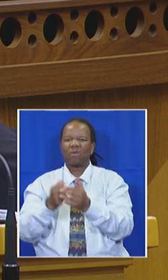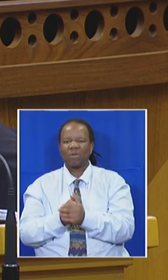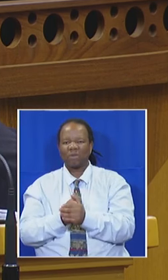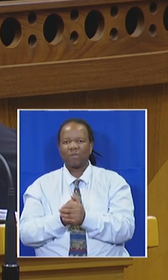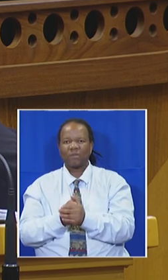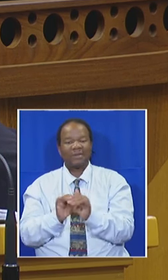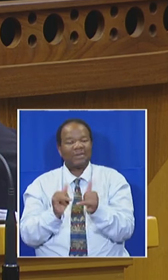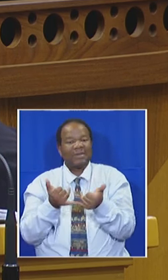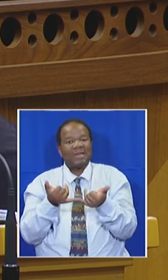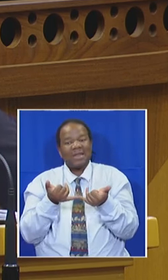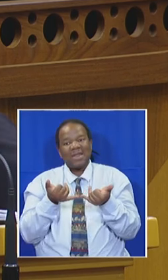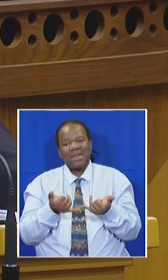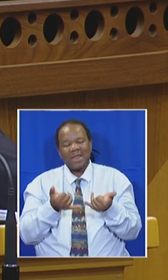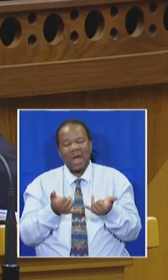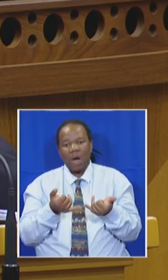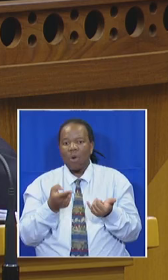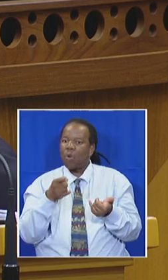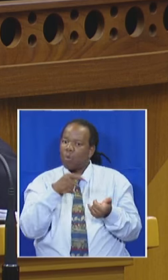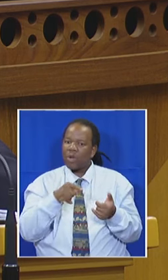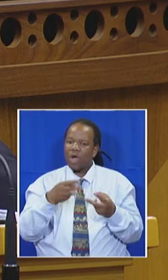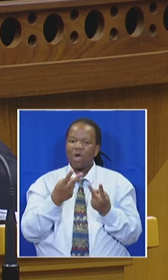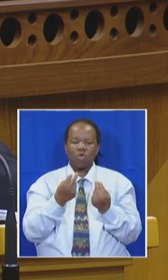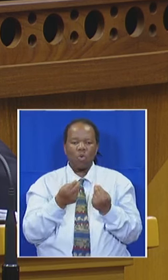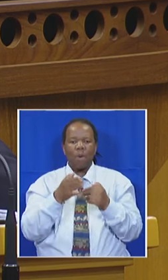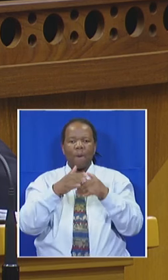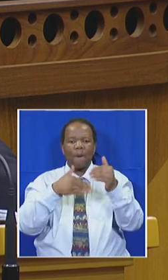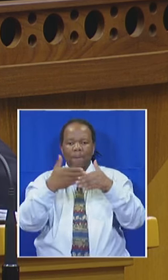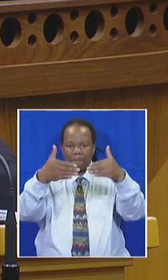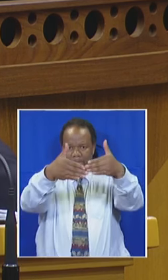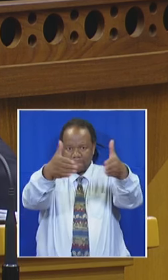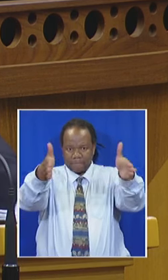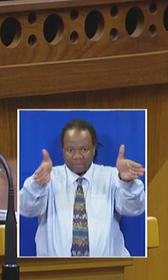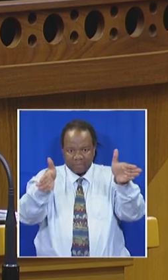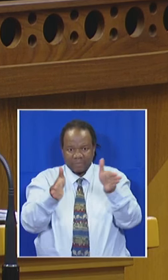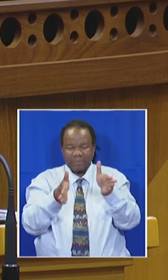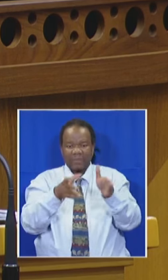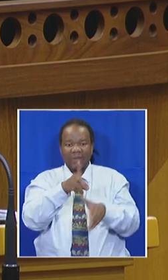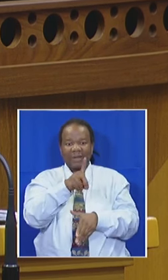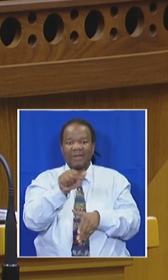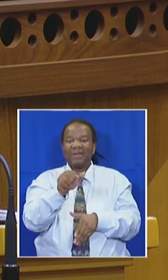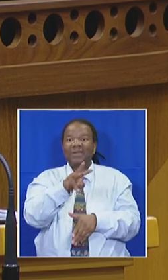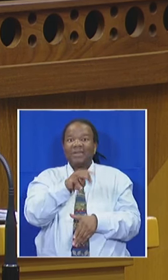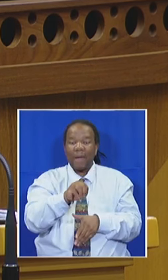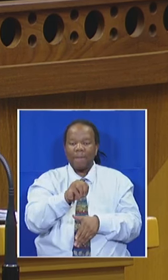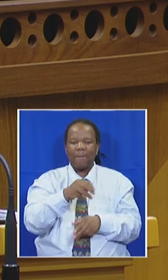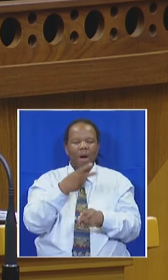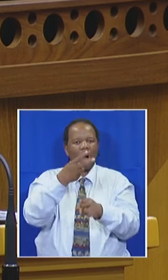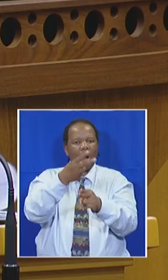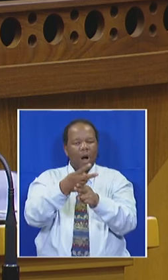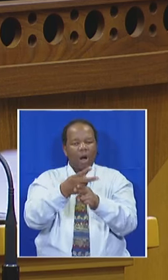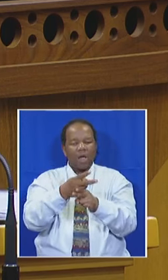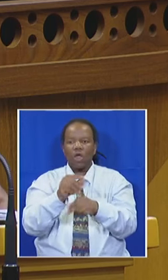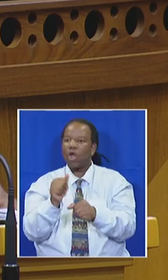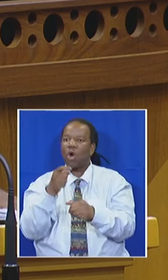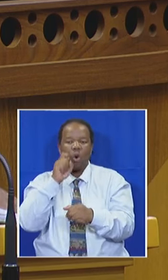namadamu akhona enziwa makhulu, ngoba sizama ukuhlinzeka abantu